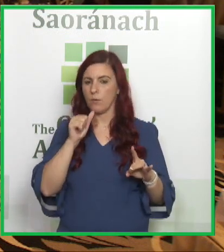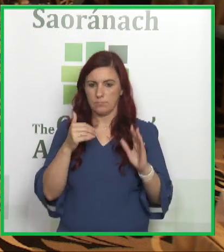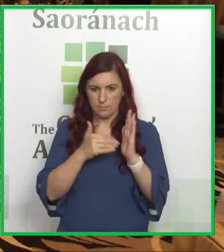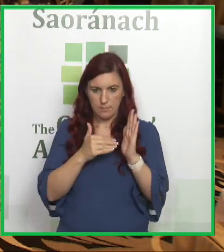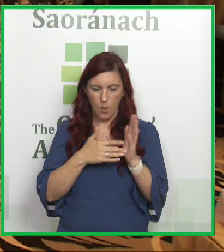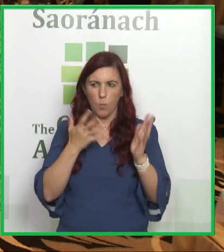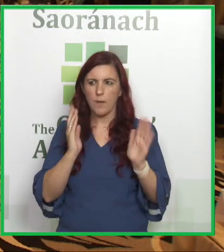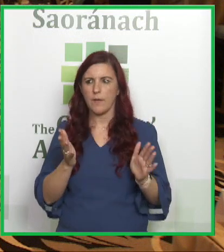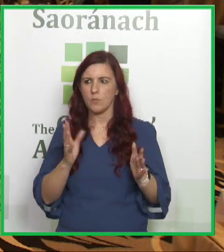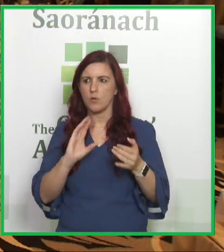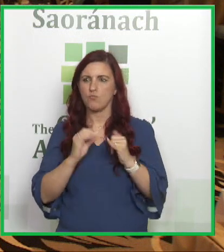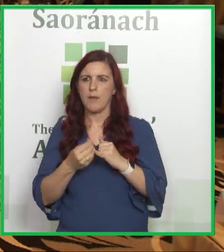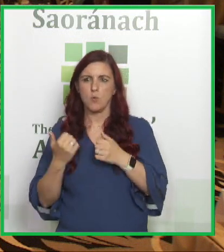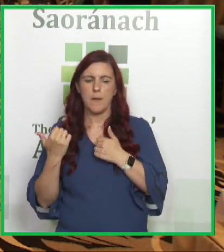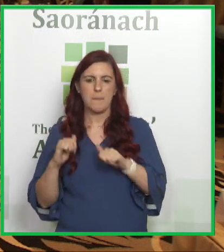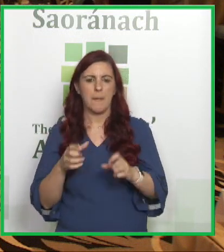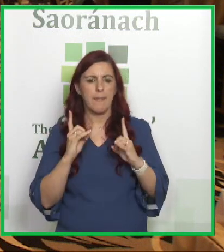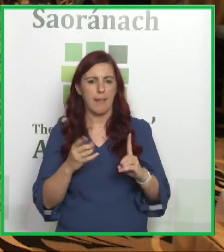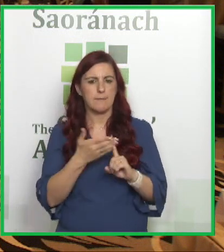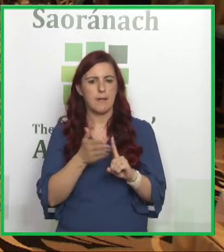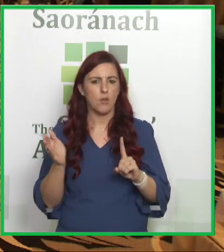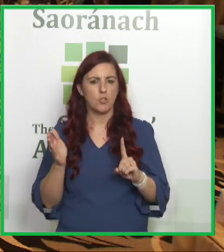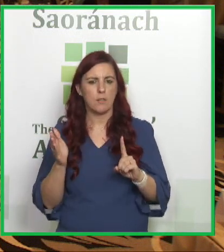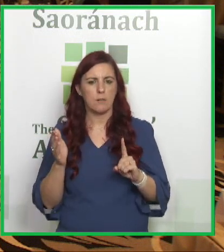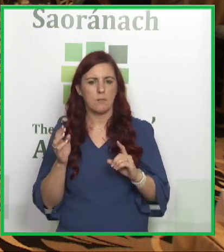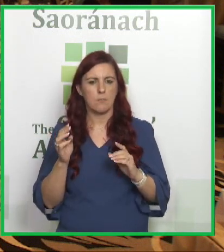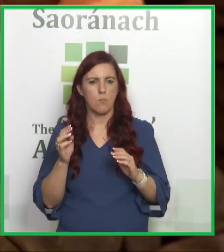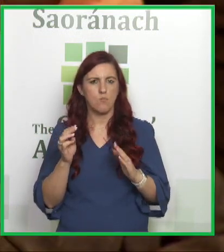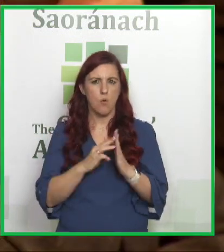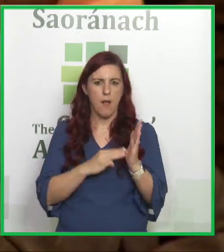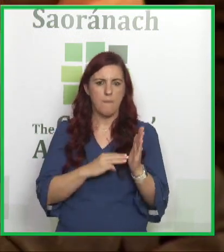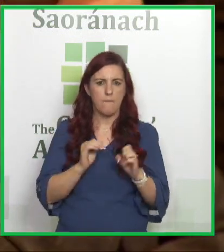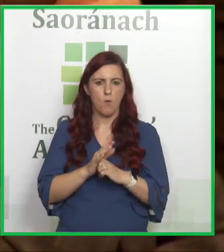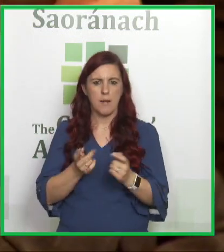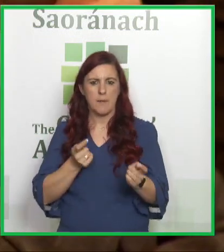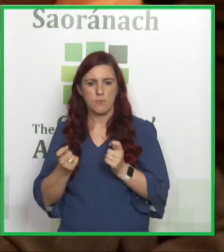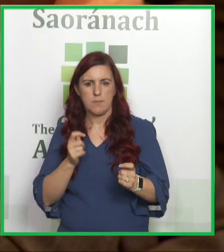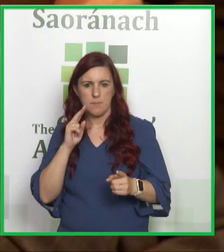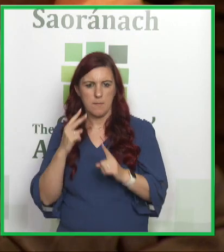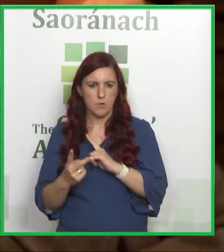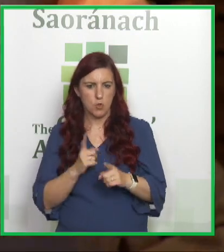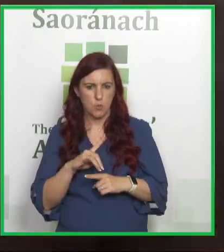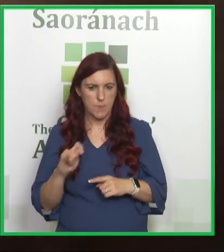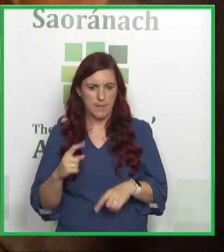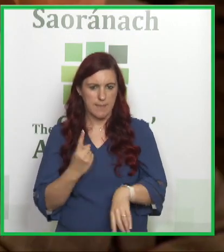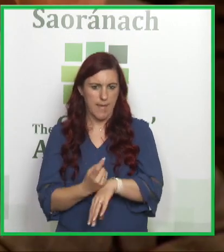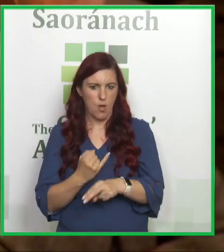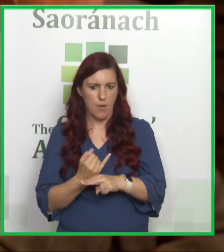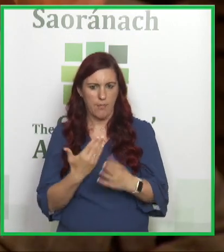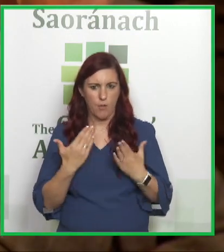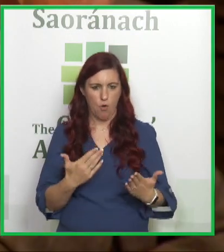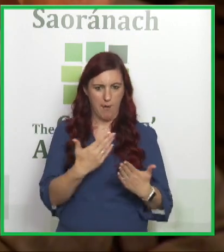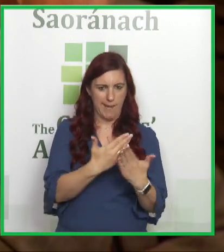to implement the health diversion programme on an administrative basis. So that we just do it within the current legal